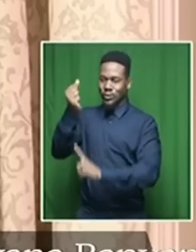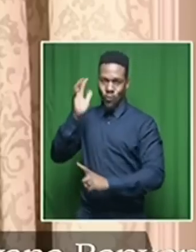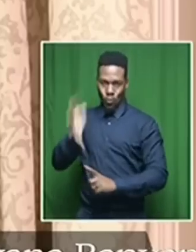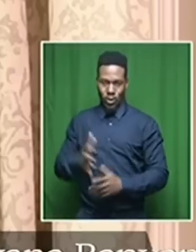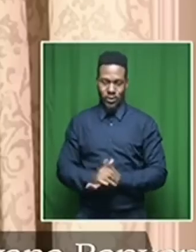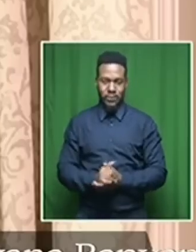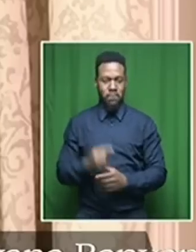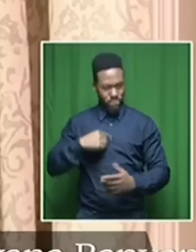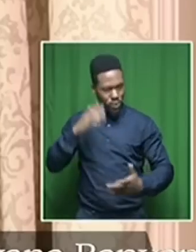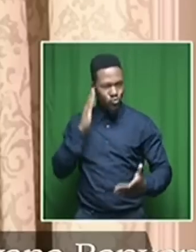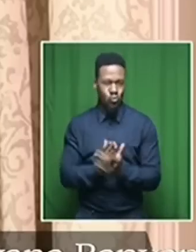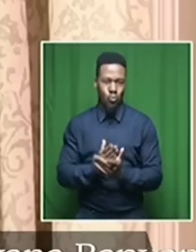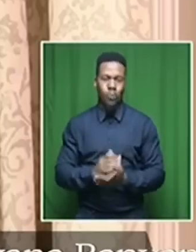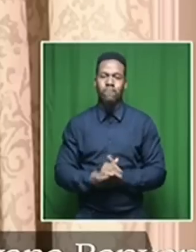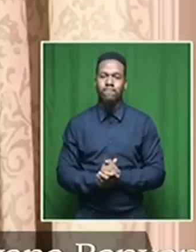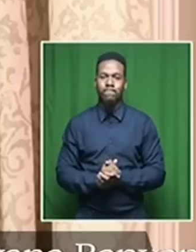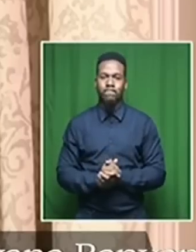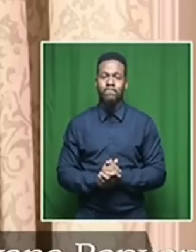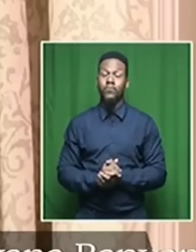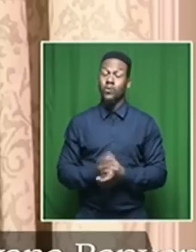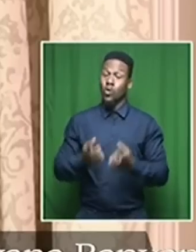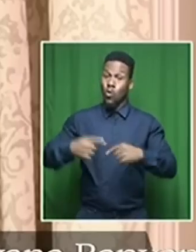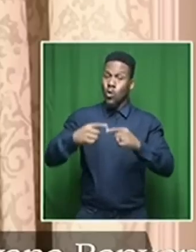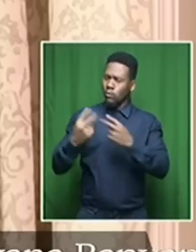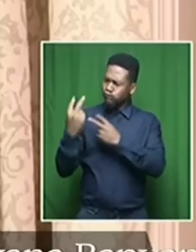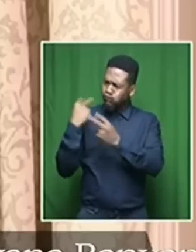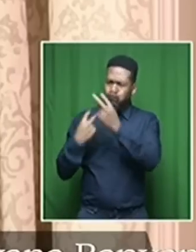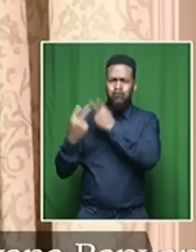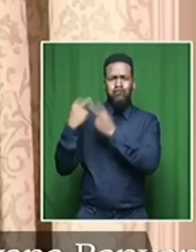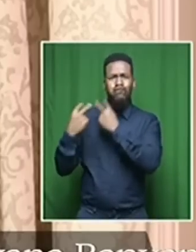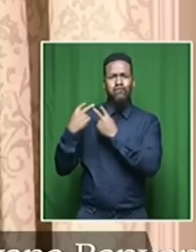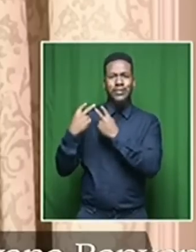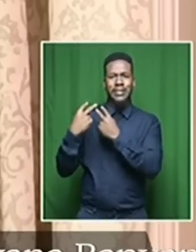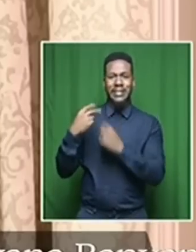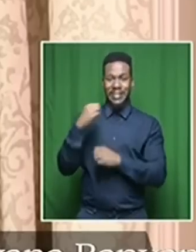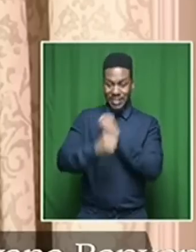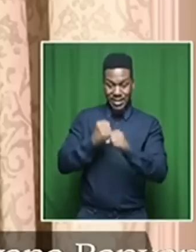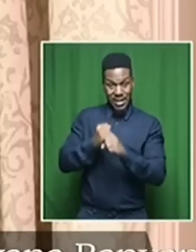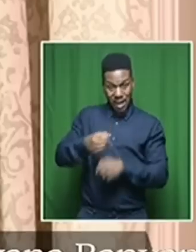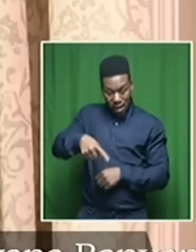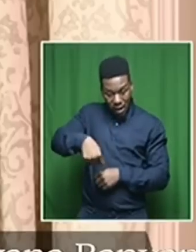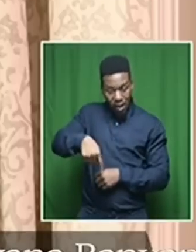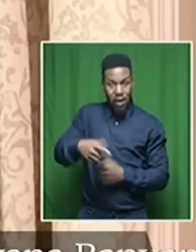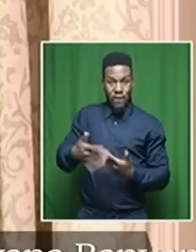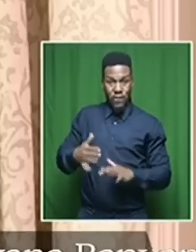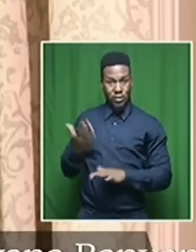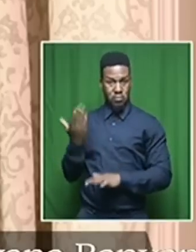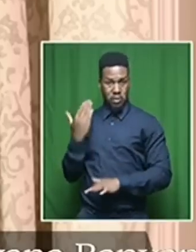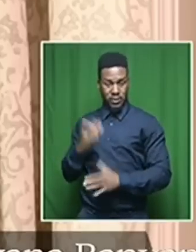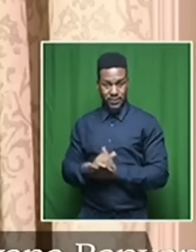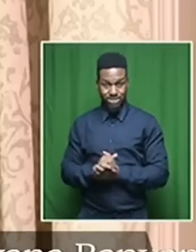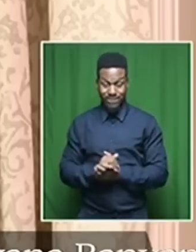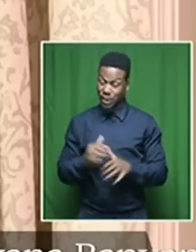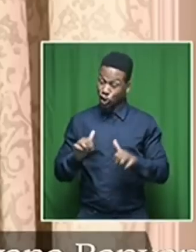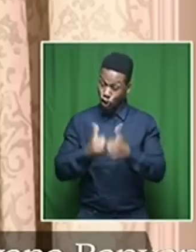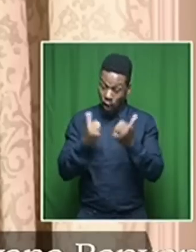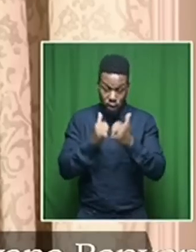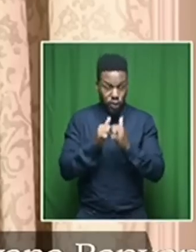further. As we look back on the year that has passed and the challenges it has